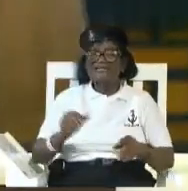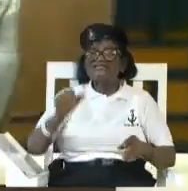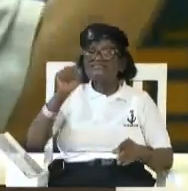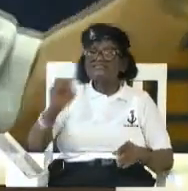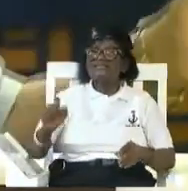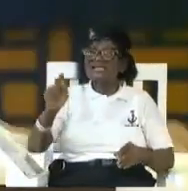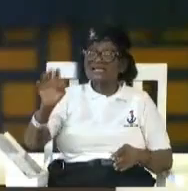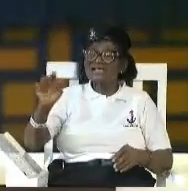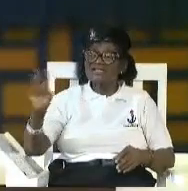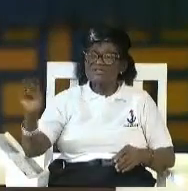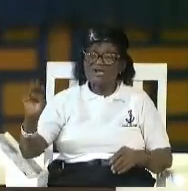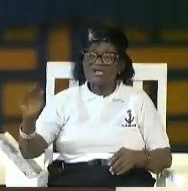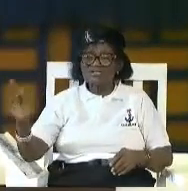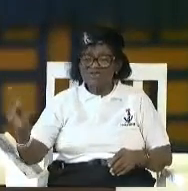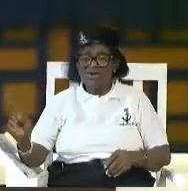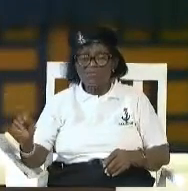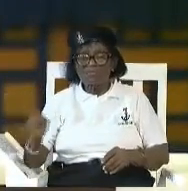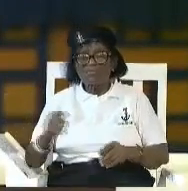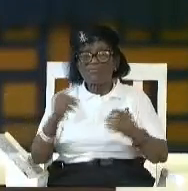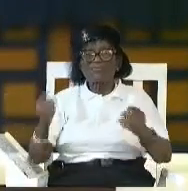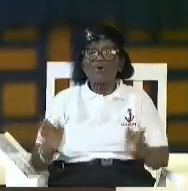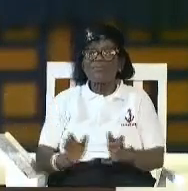public glare,